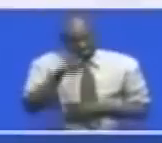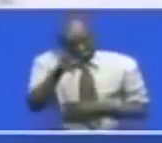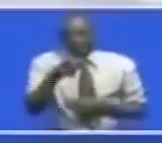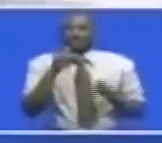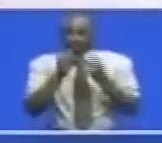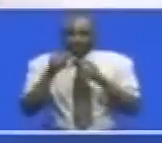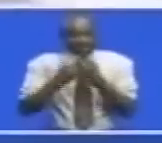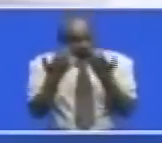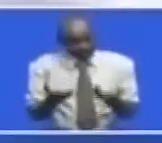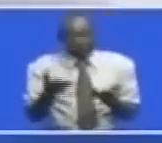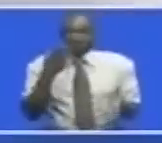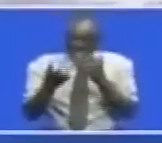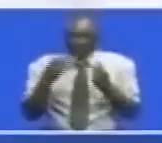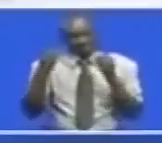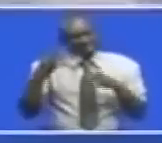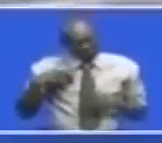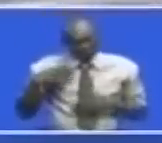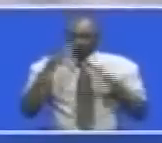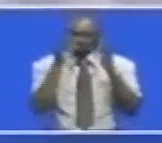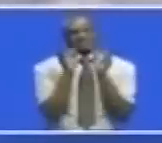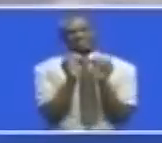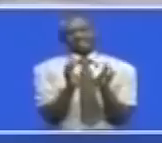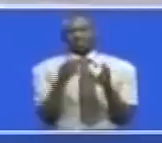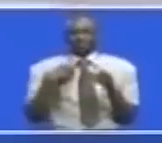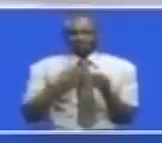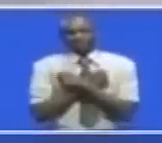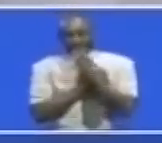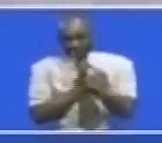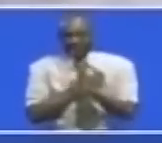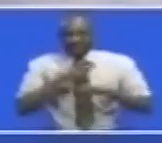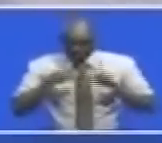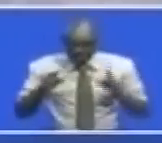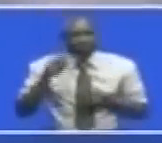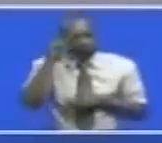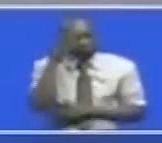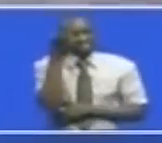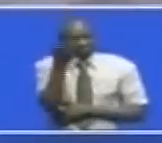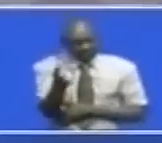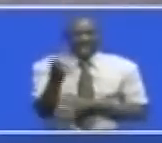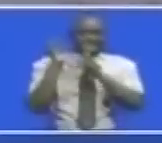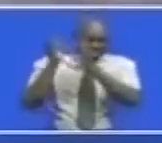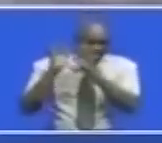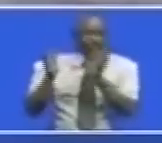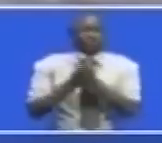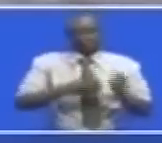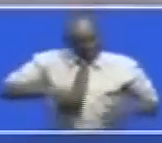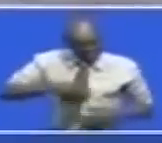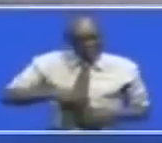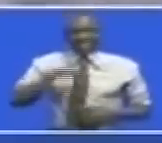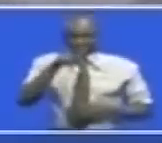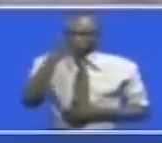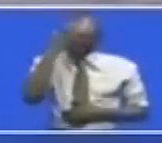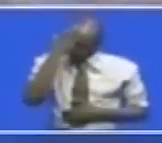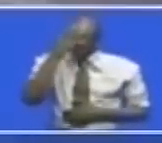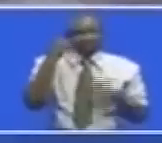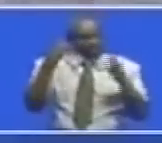Triathlon as a sport may not have garnered a lot of attention across the country. However, the coastal towns of Mombasa, Kilifi and Malindi continue to record a